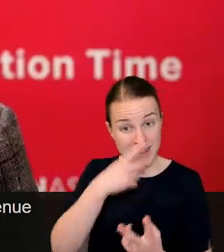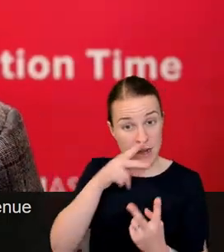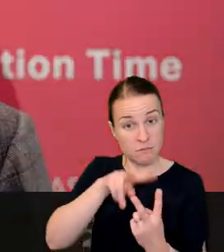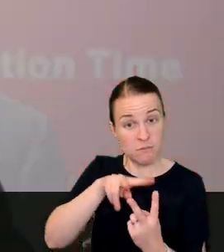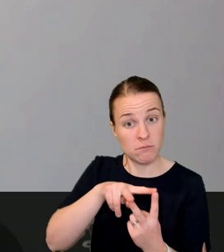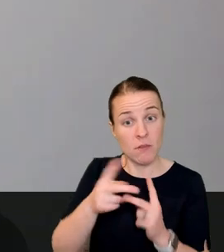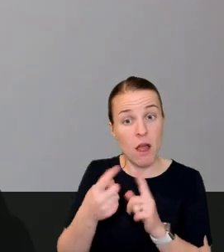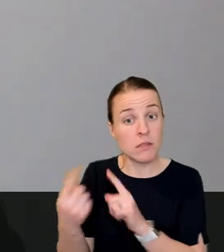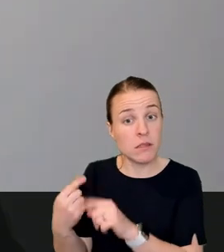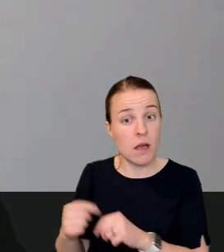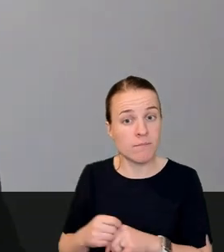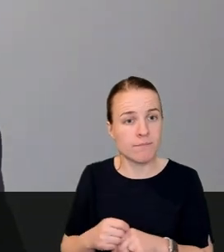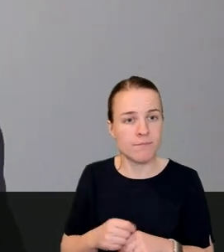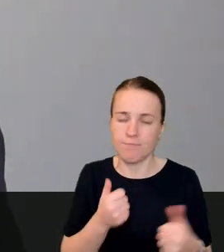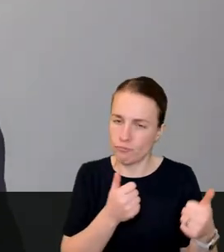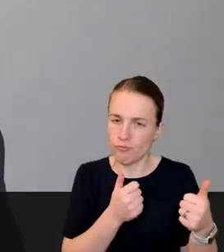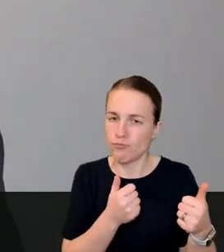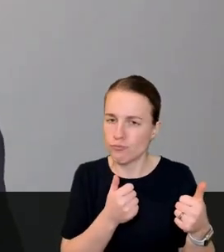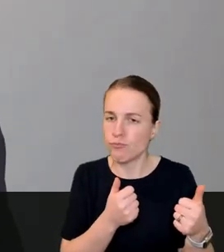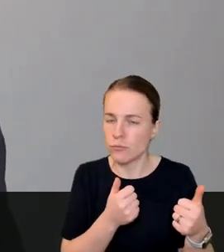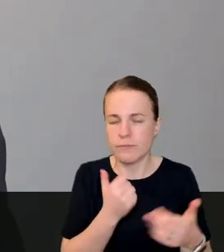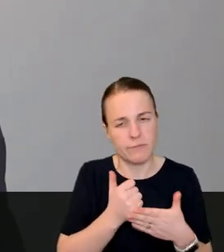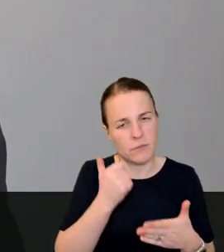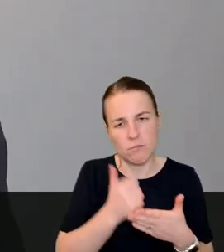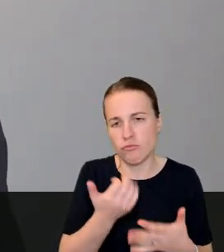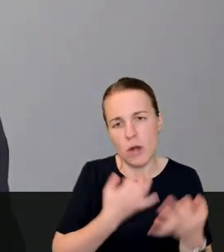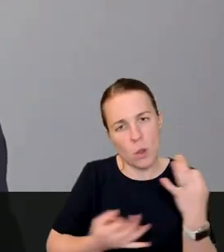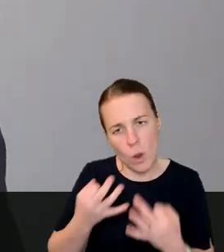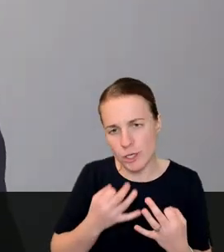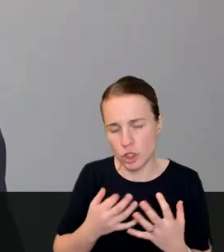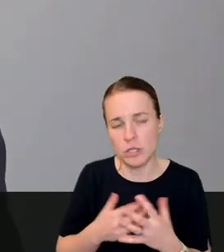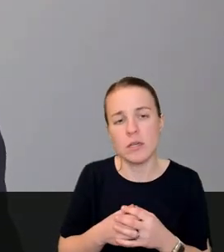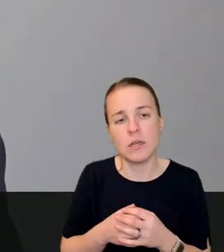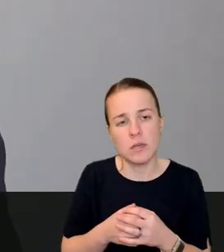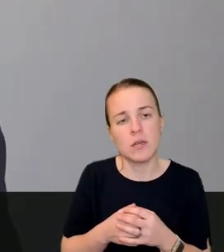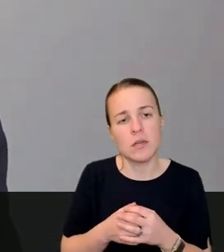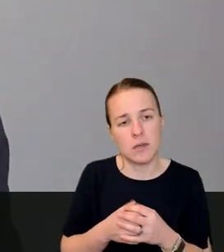cracking questions. So come in, we've got a big issue. When I mentioned earlier on teenage